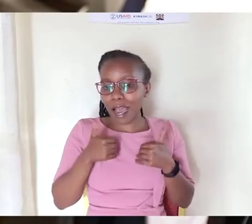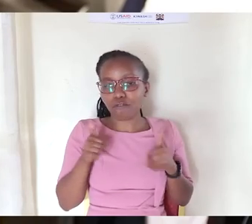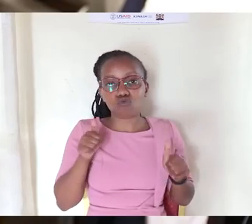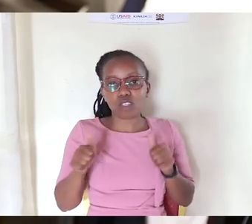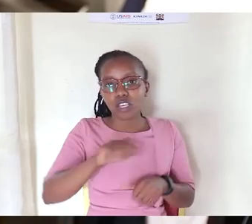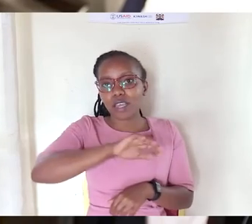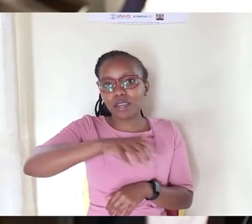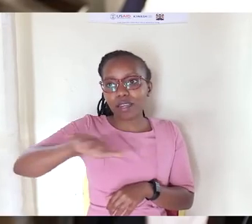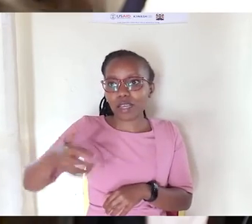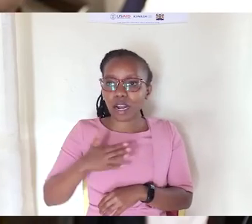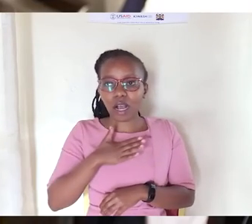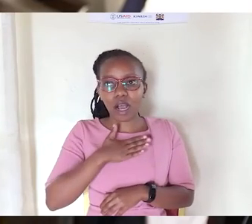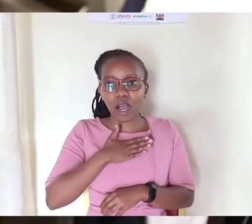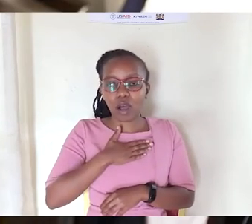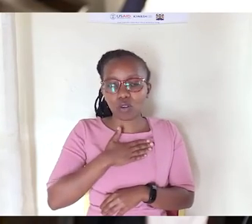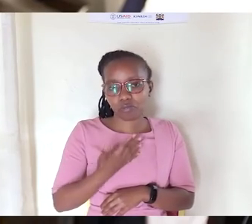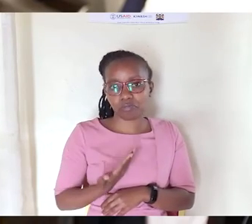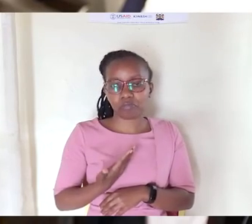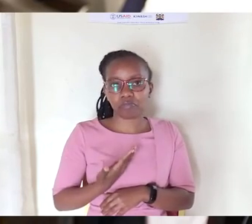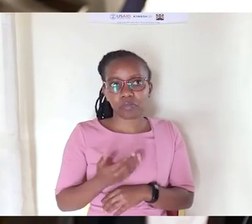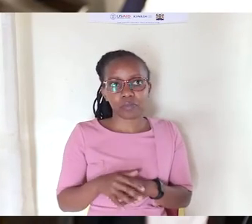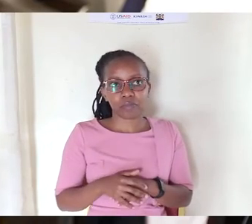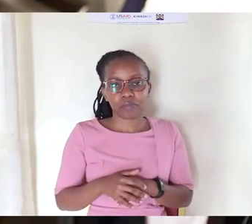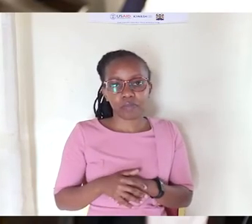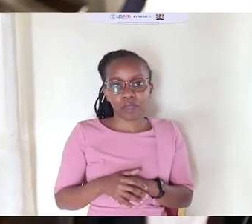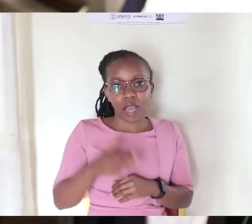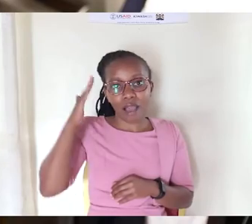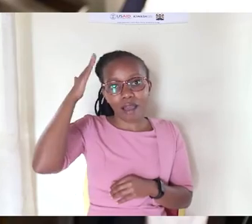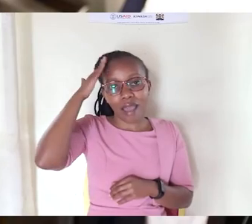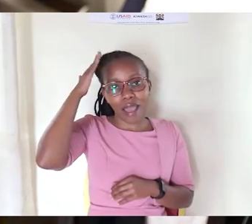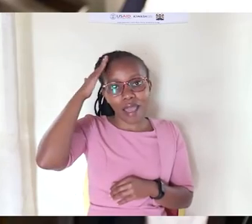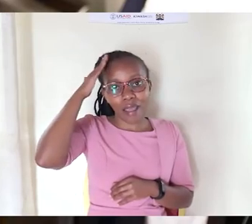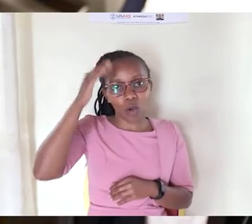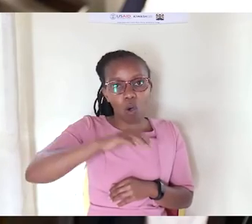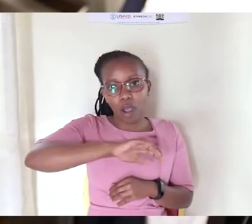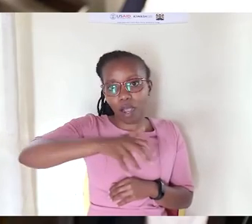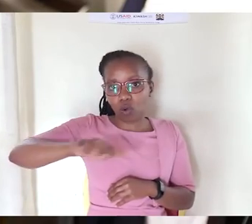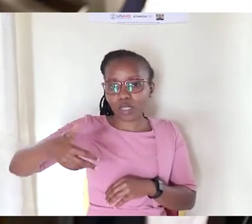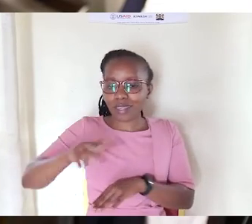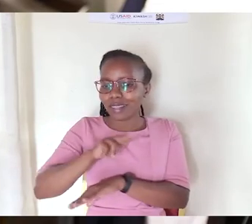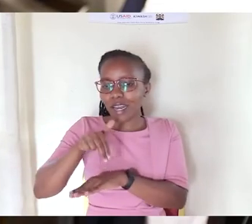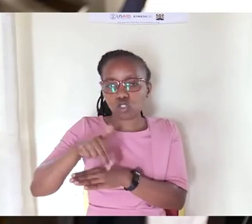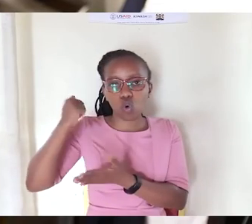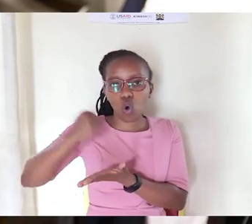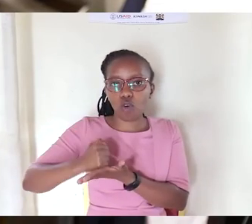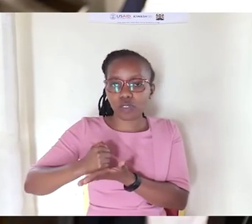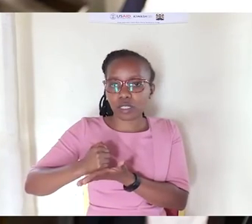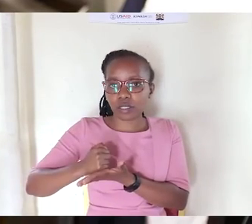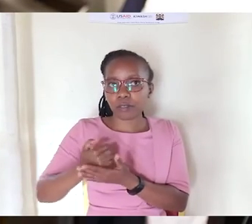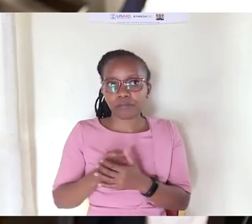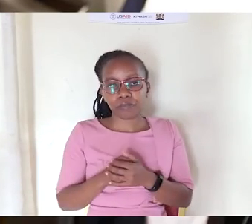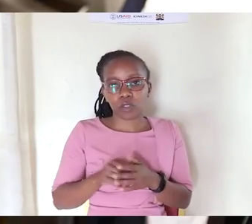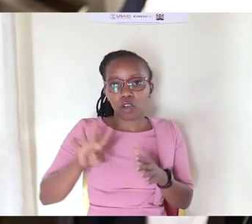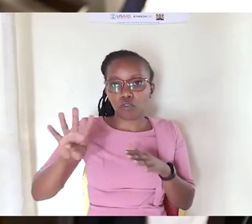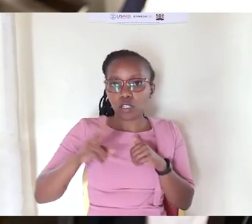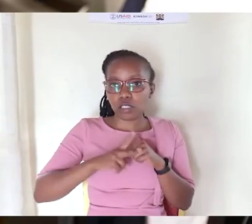counties? And remember, it is a county, even though it's a national headquarters. So we have